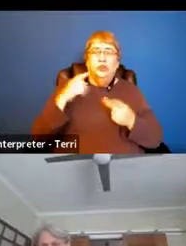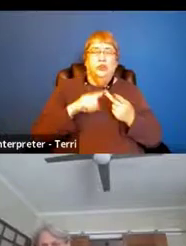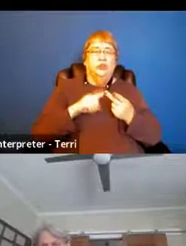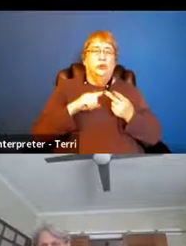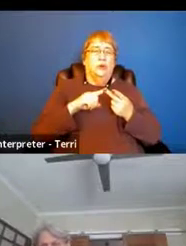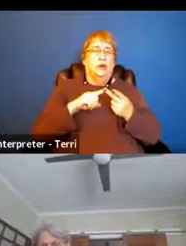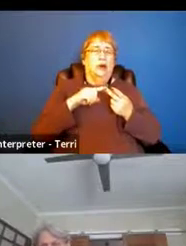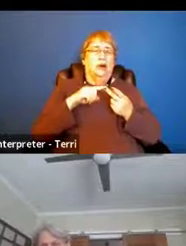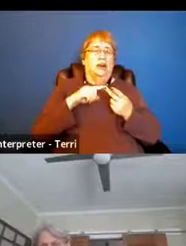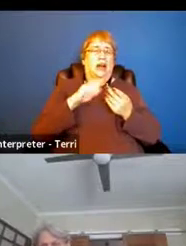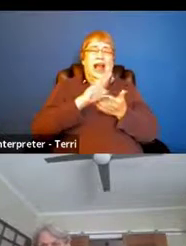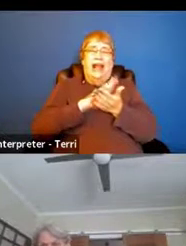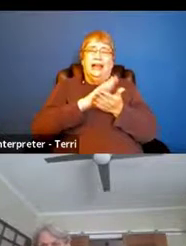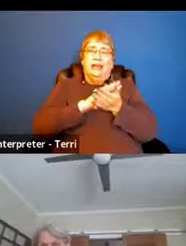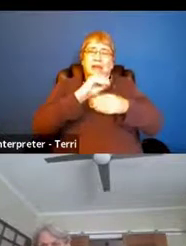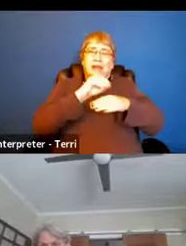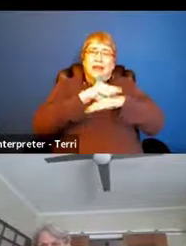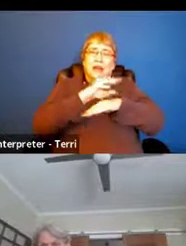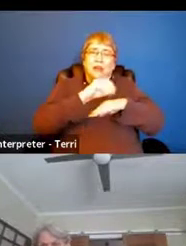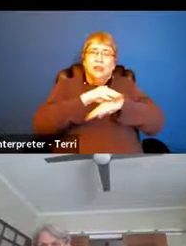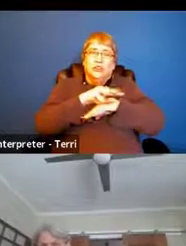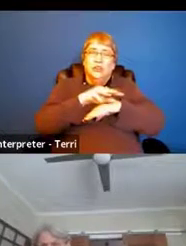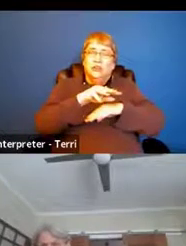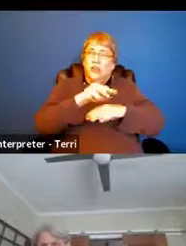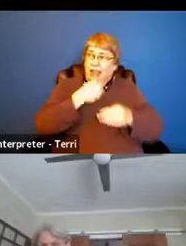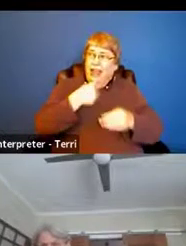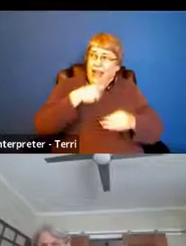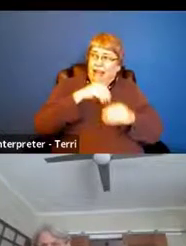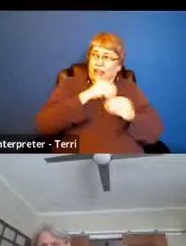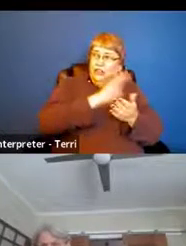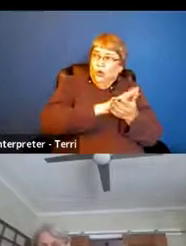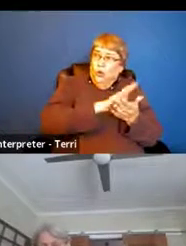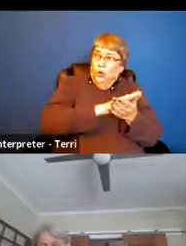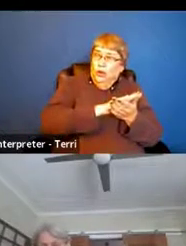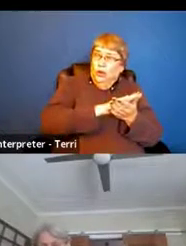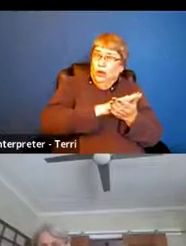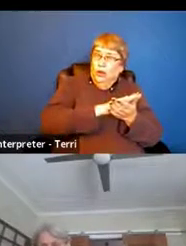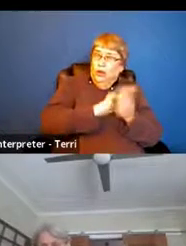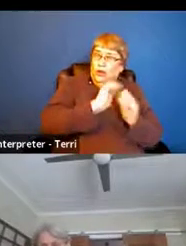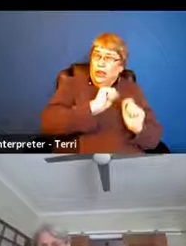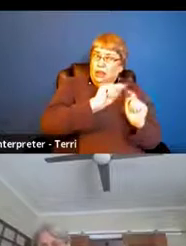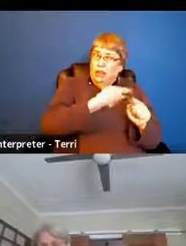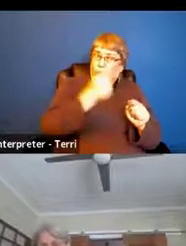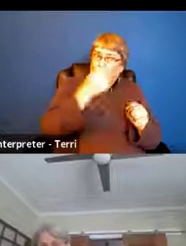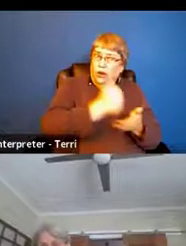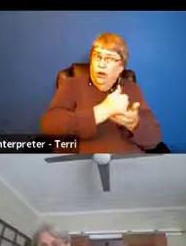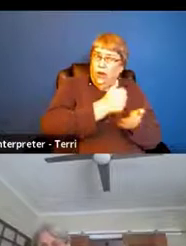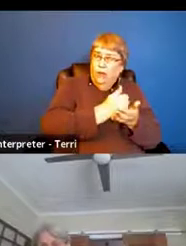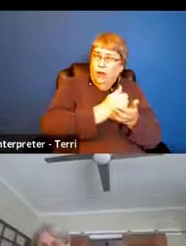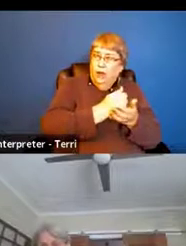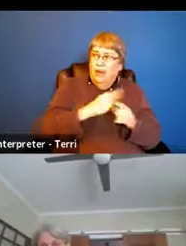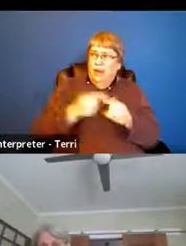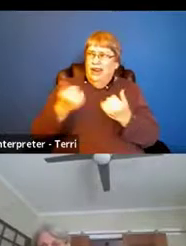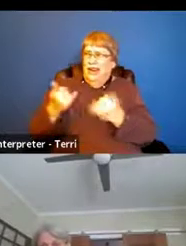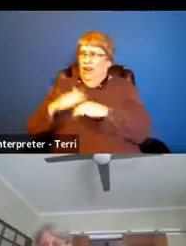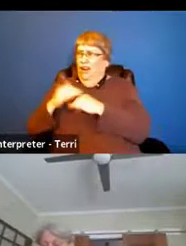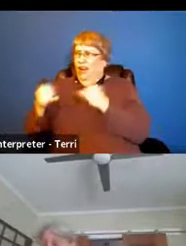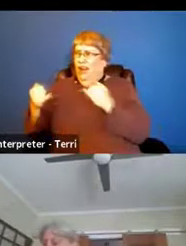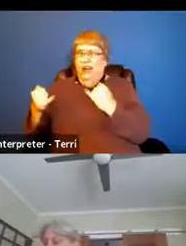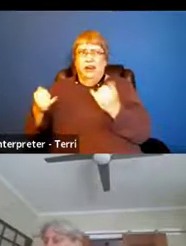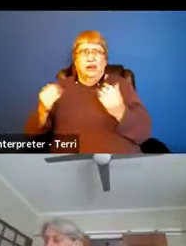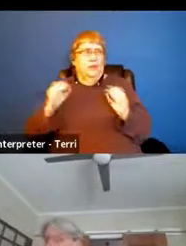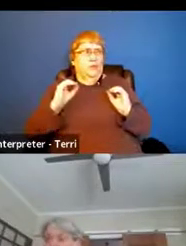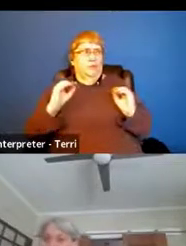counselors, those supports that are built into their school environment that they would normally go to for help with some of those things are lacking. That's partly why we